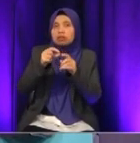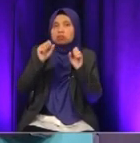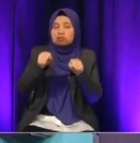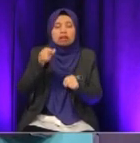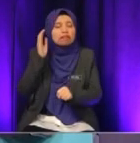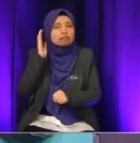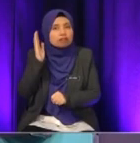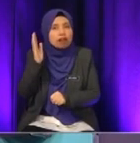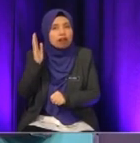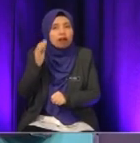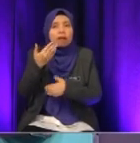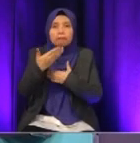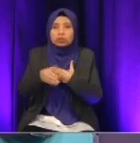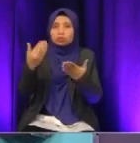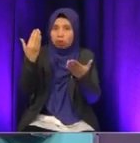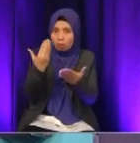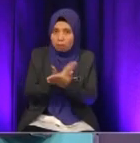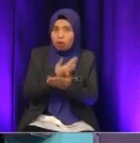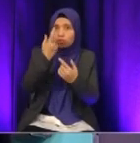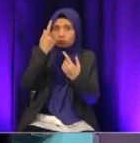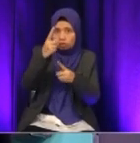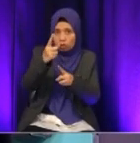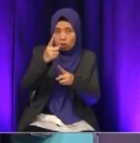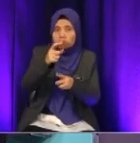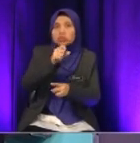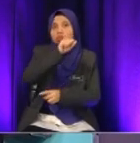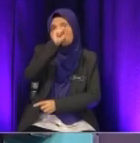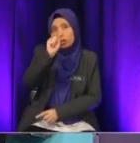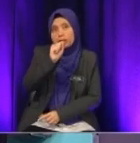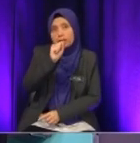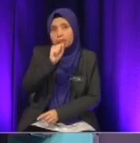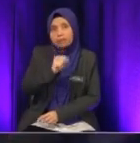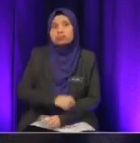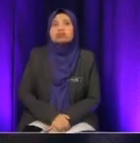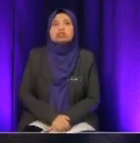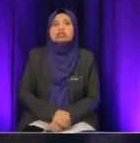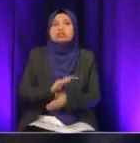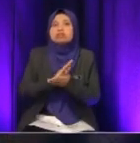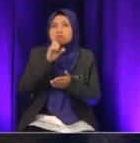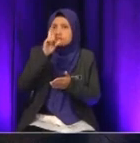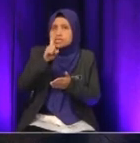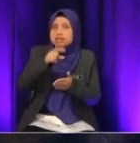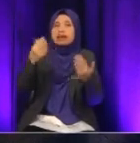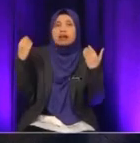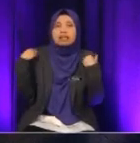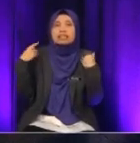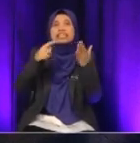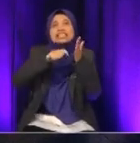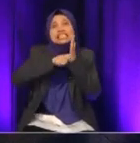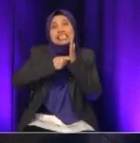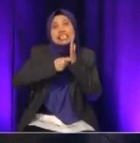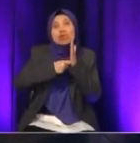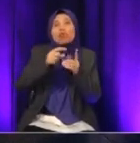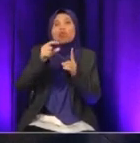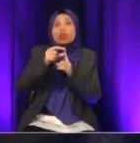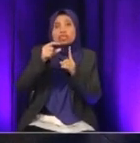same keyword or the similar keywords again from the audio to identify your correct answer. So it is definitely keywords, yes, and not the exact words sometimes.